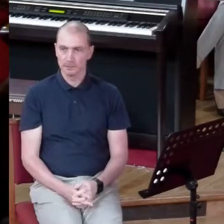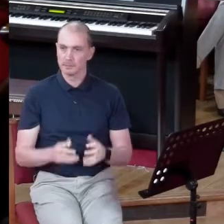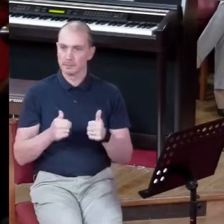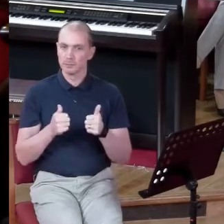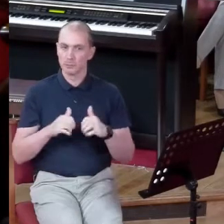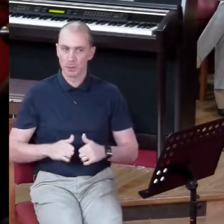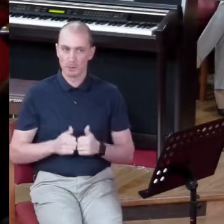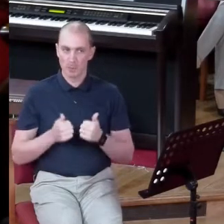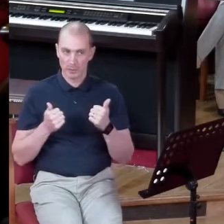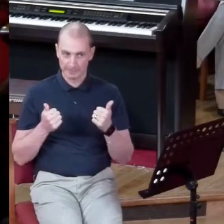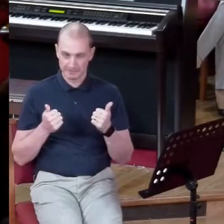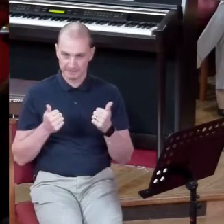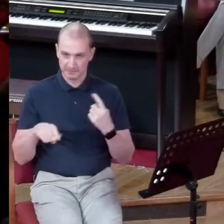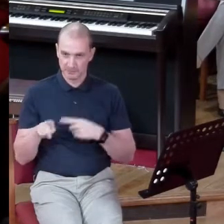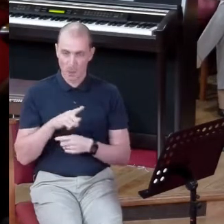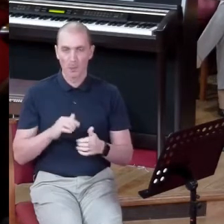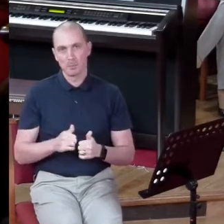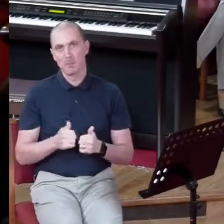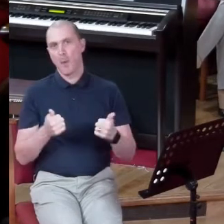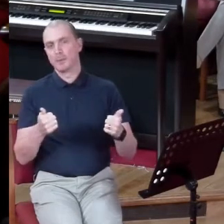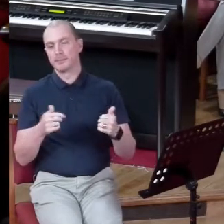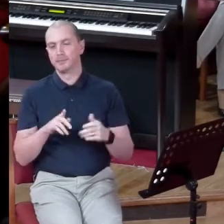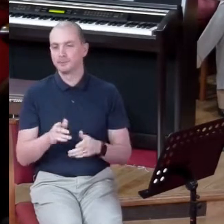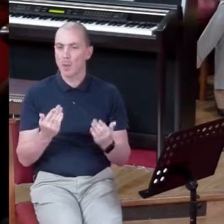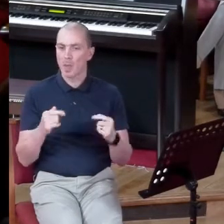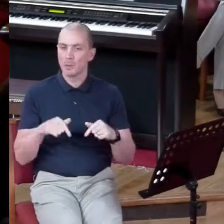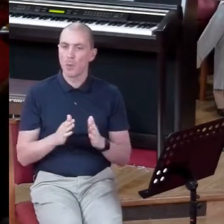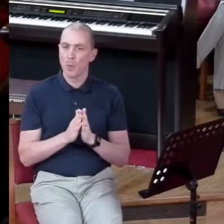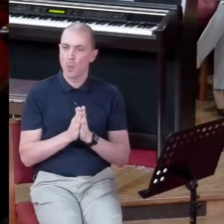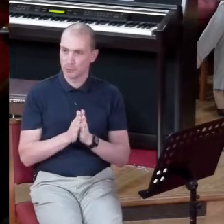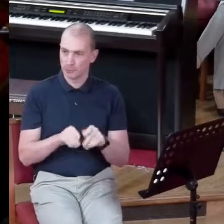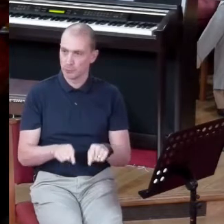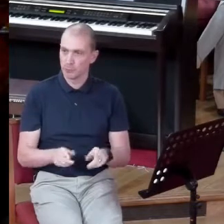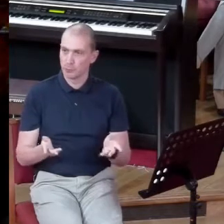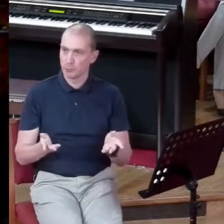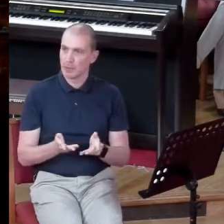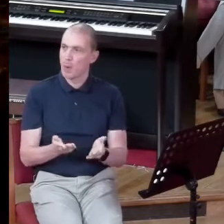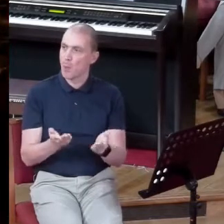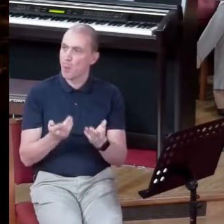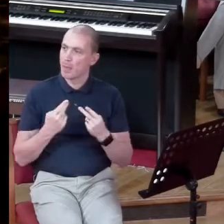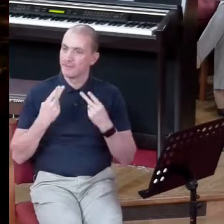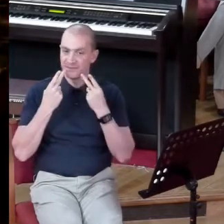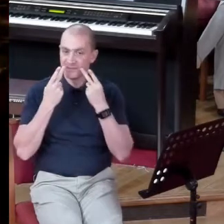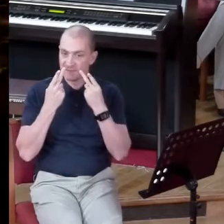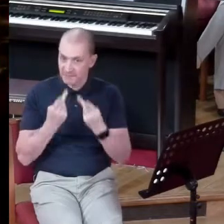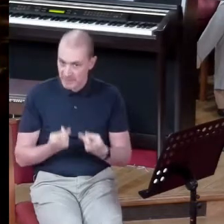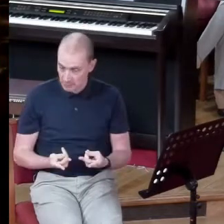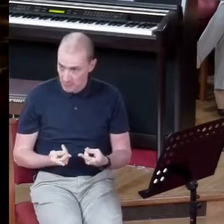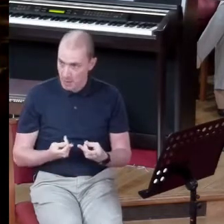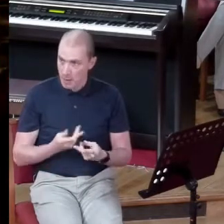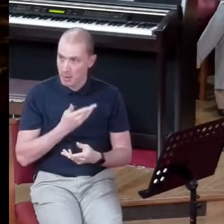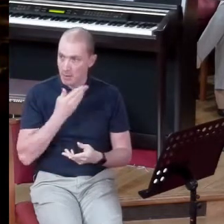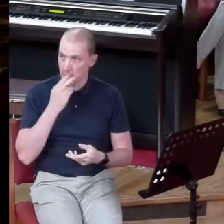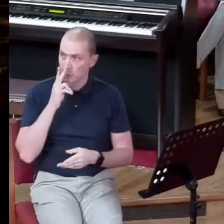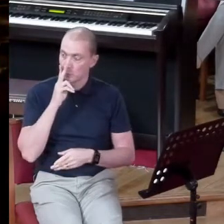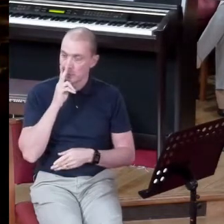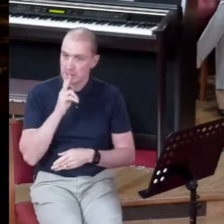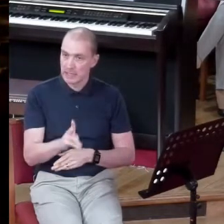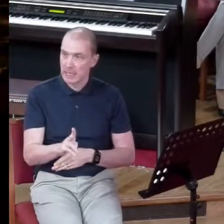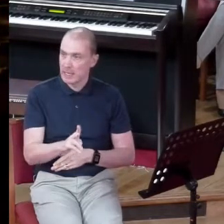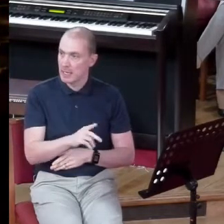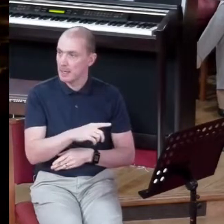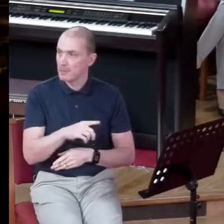Good morning and welcome to our worship today. Welcome to visitors who are with us this morning. It's good to see